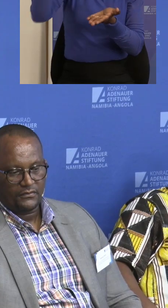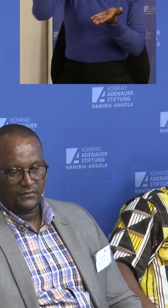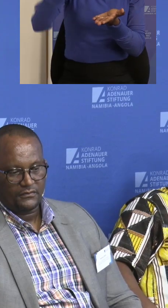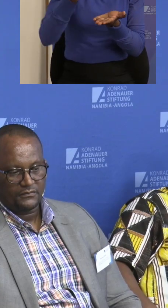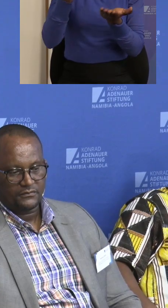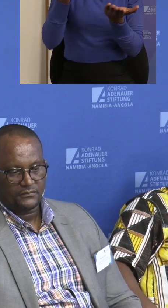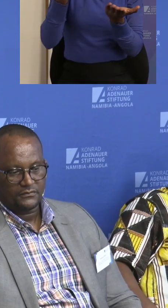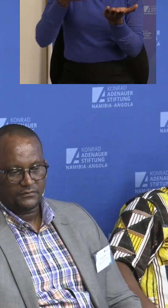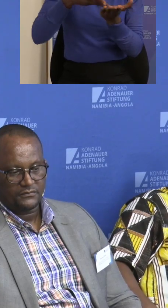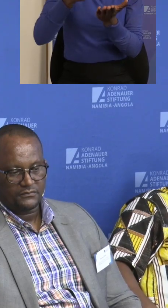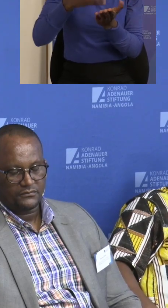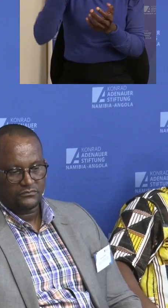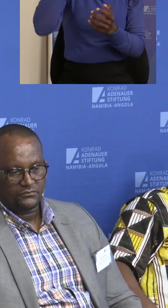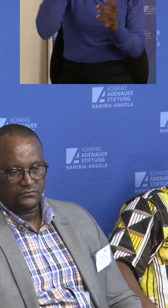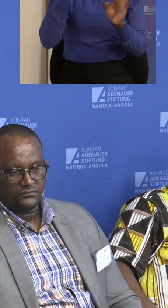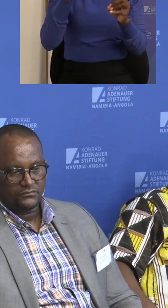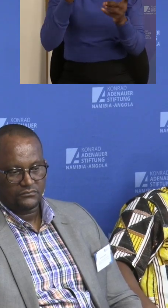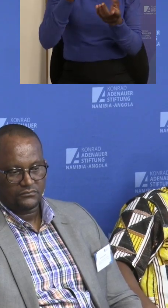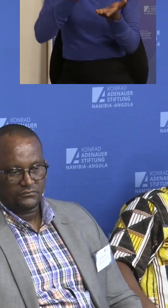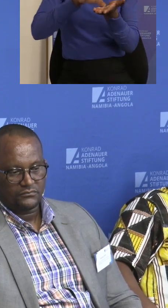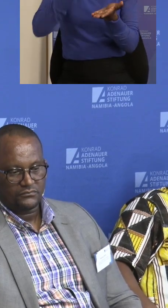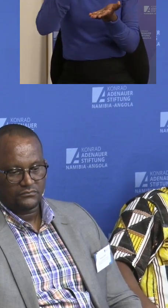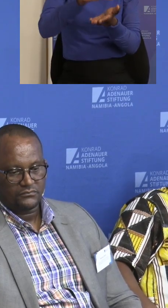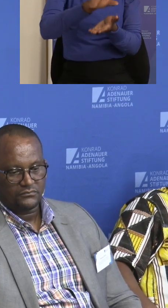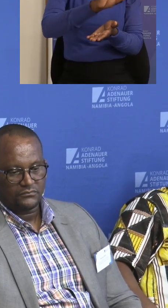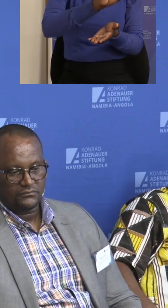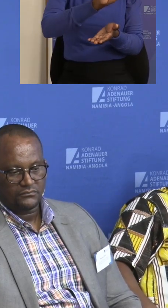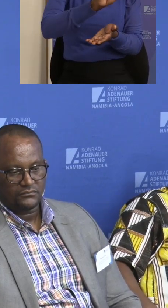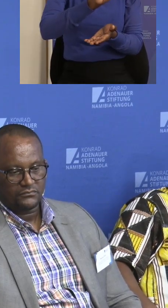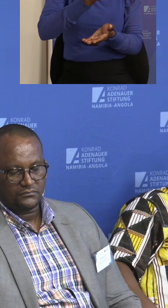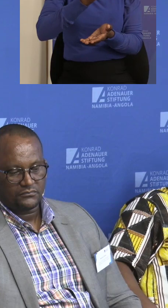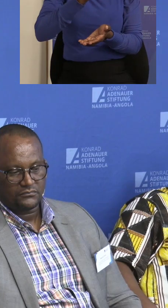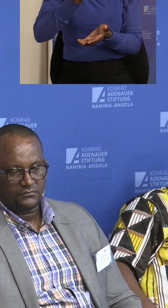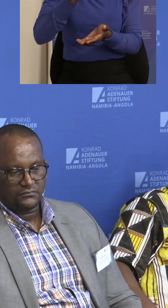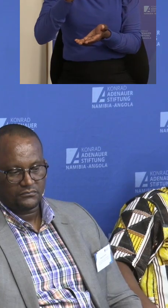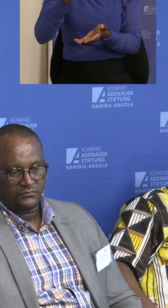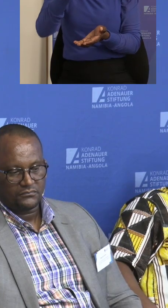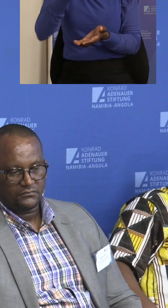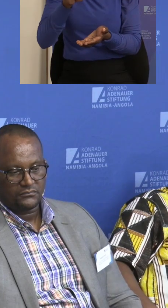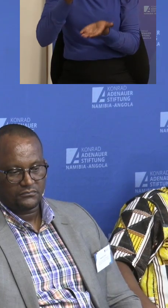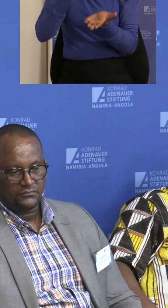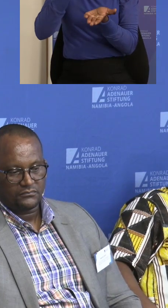Education. He allocated 16.7 billion